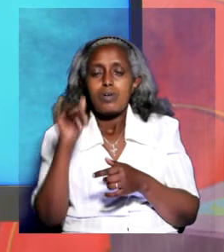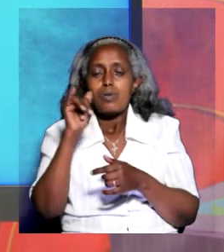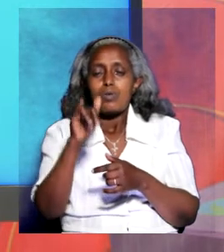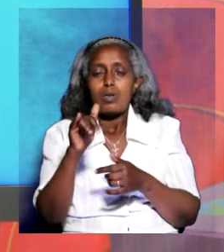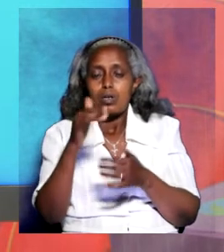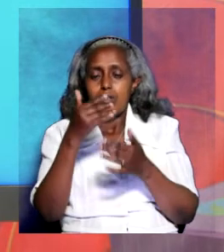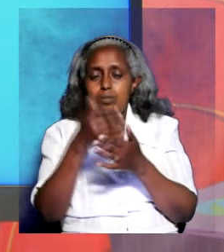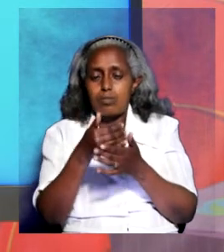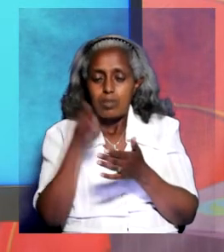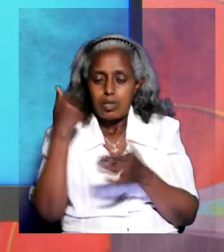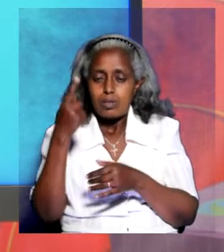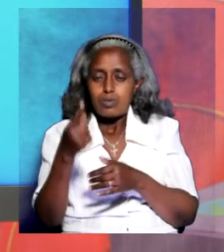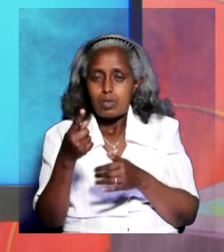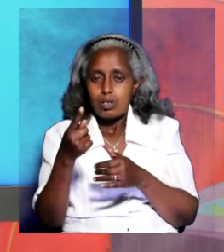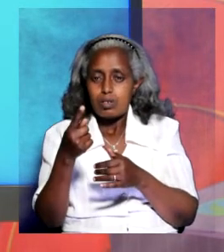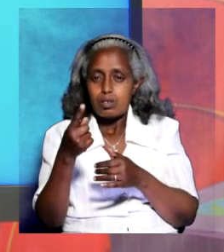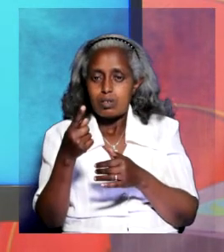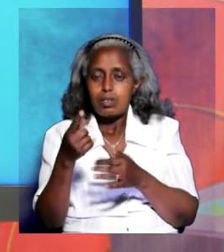minus 1